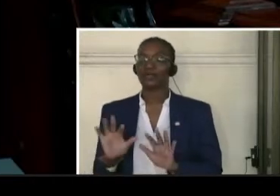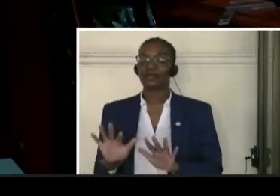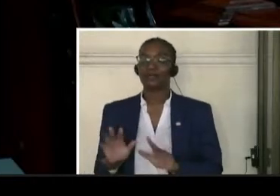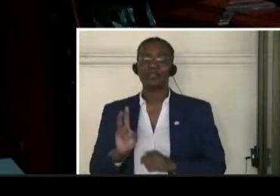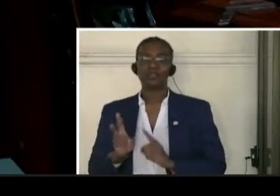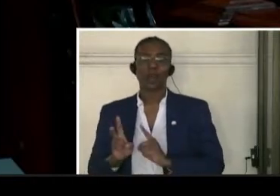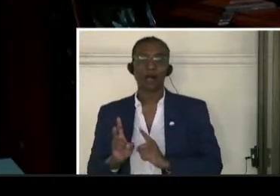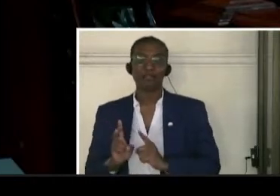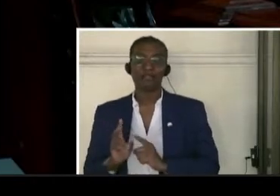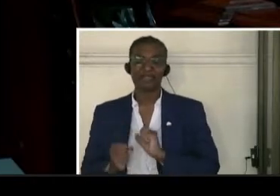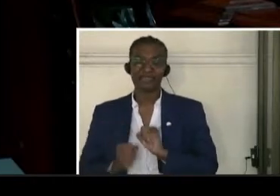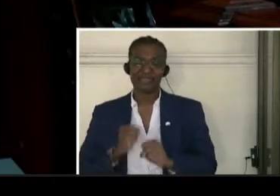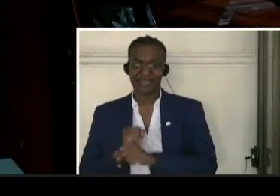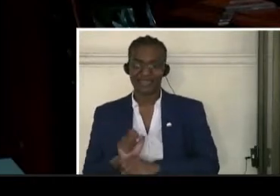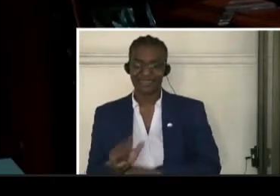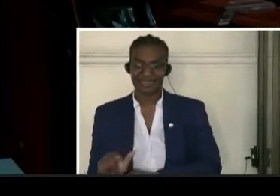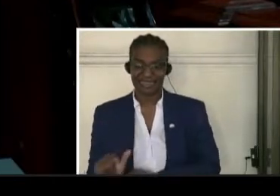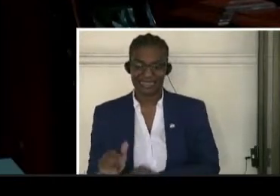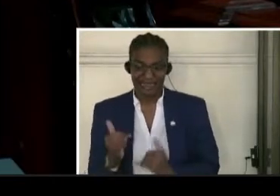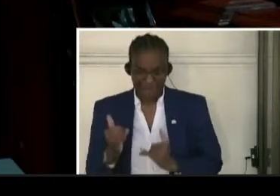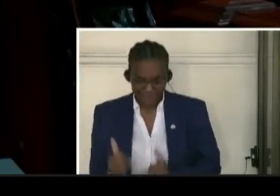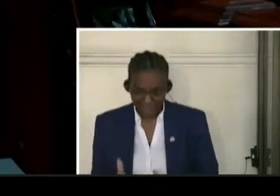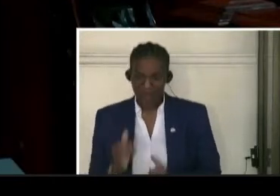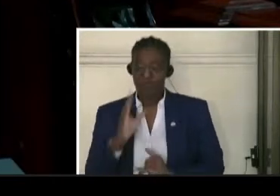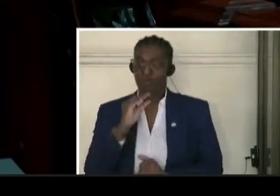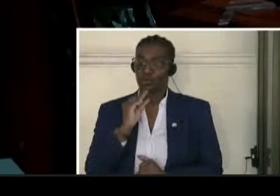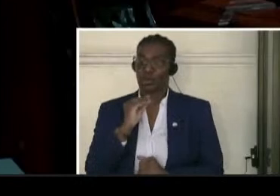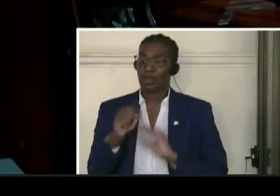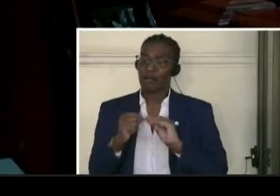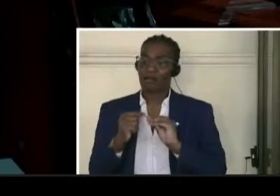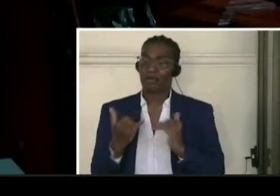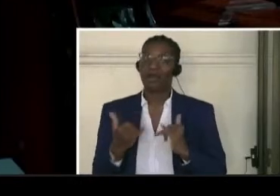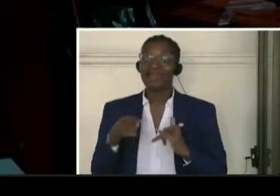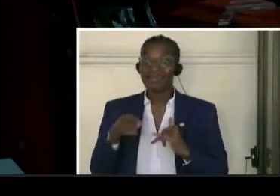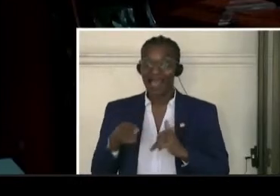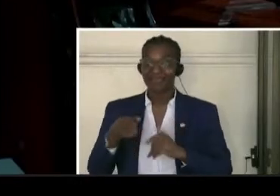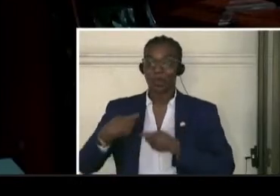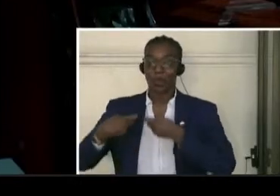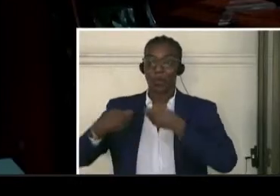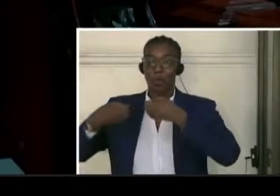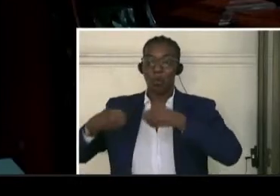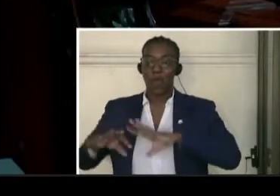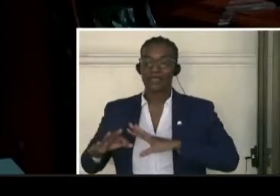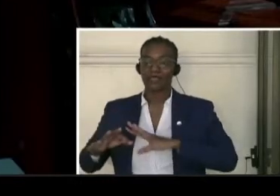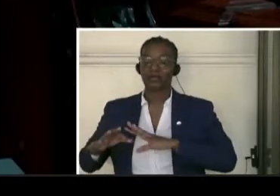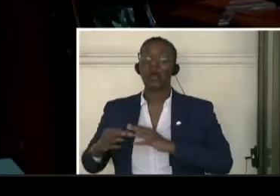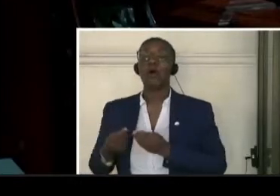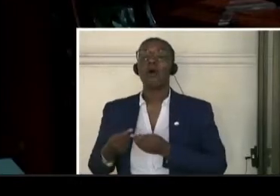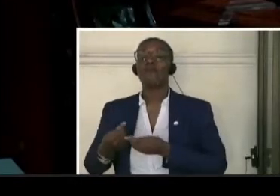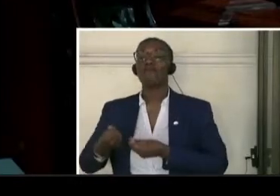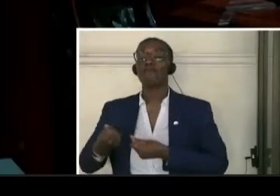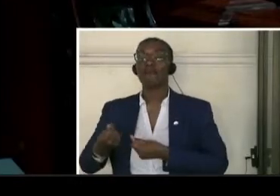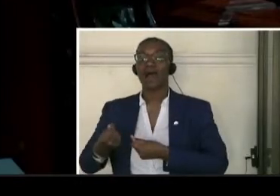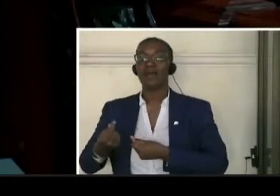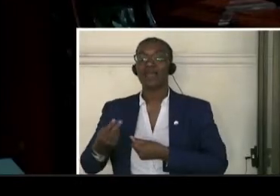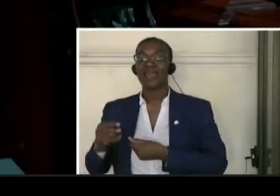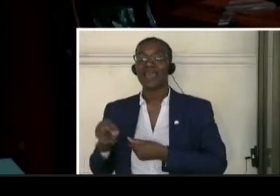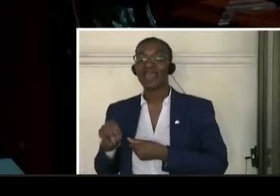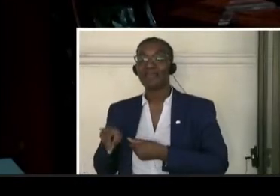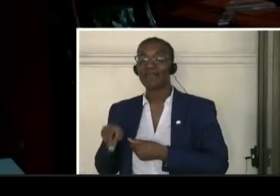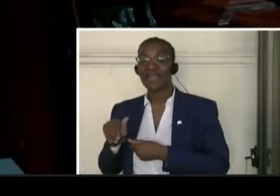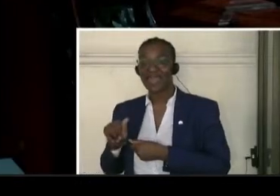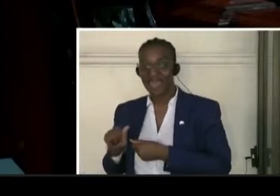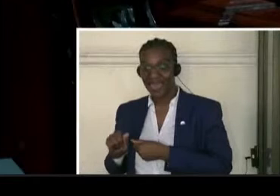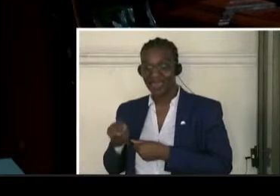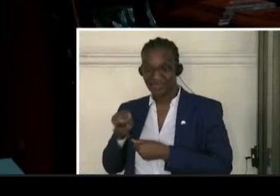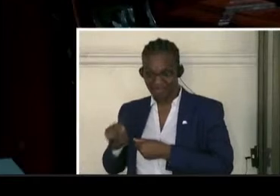later, and it's coming today. But that irregular expenditure, the NPA, that is National